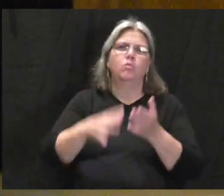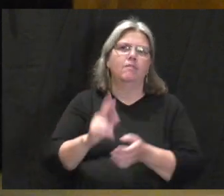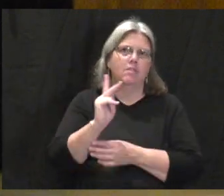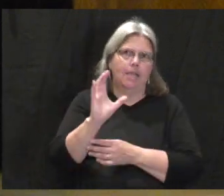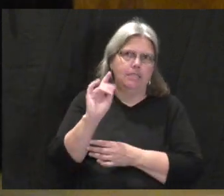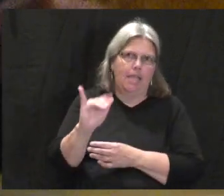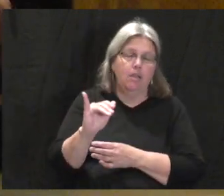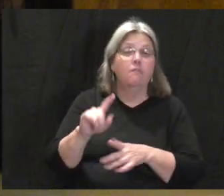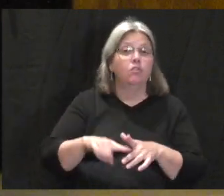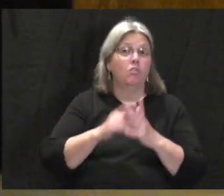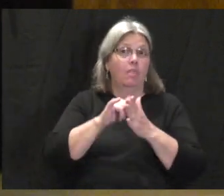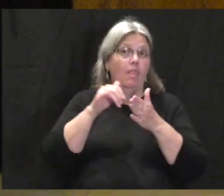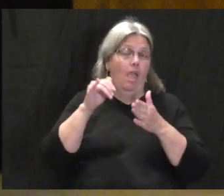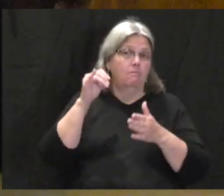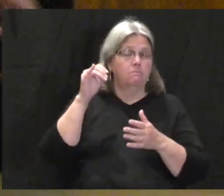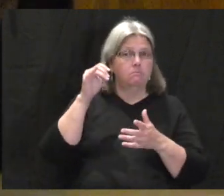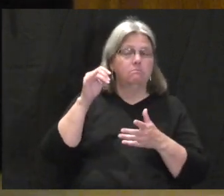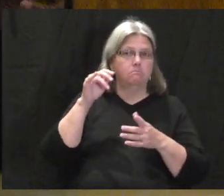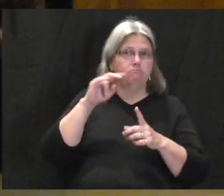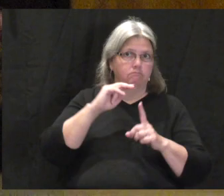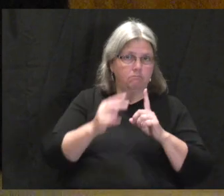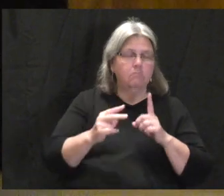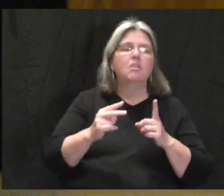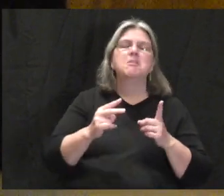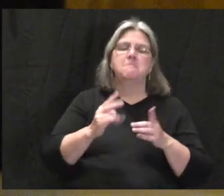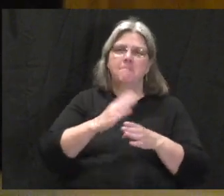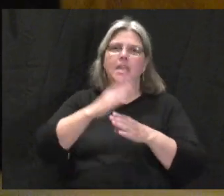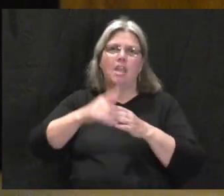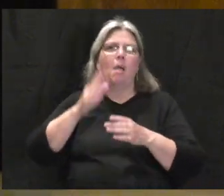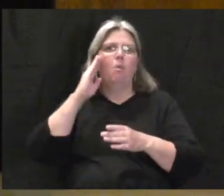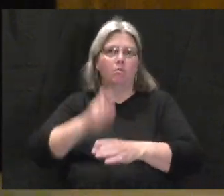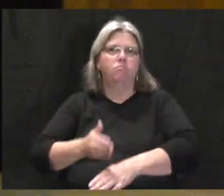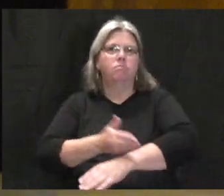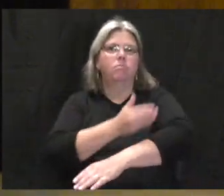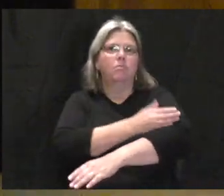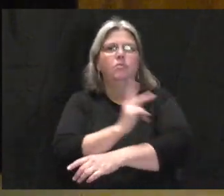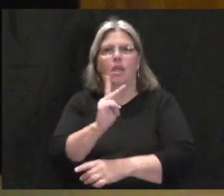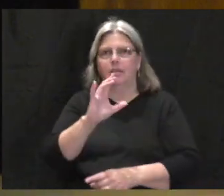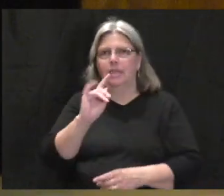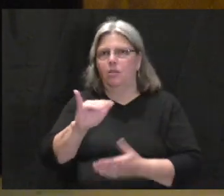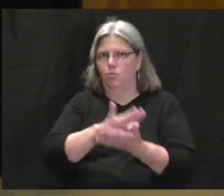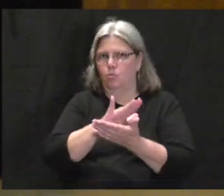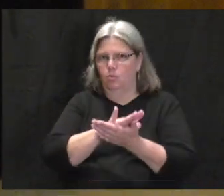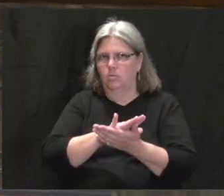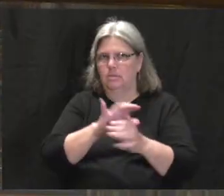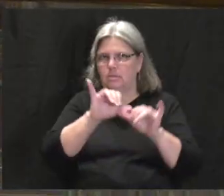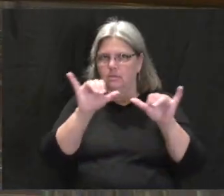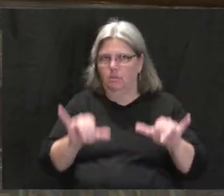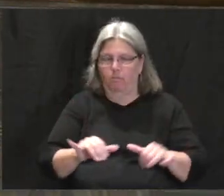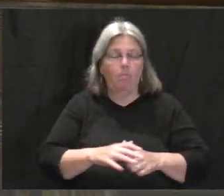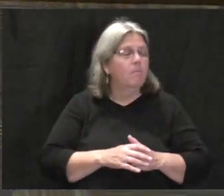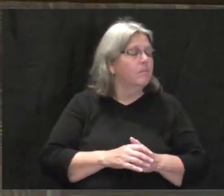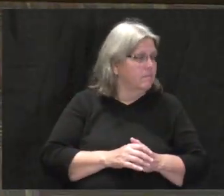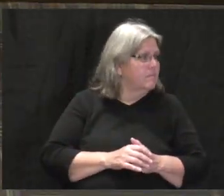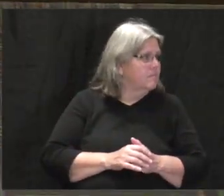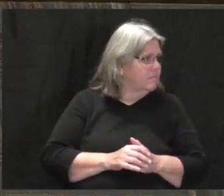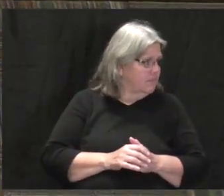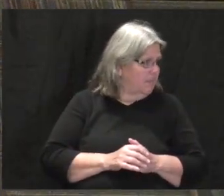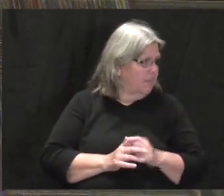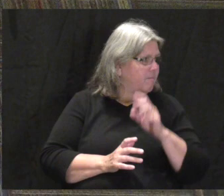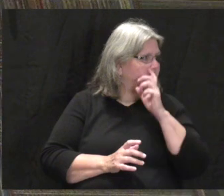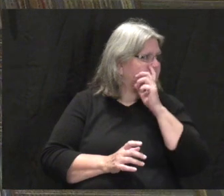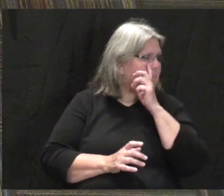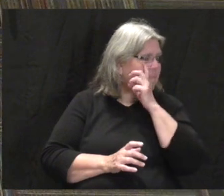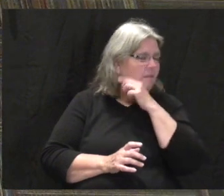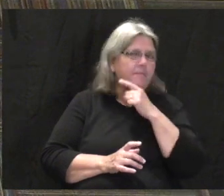with that, we can only end with making Knox County schools better. Thank you. All right, appreciate that. So now to the show,